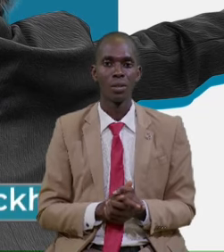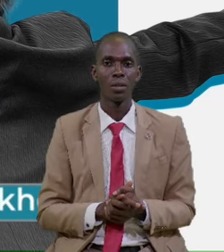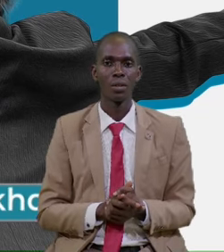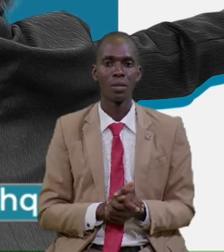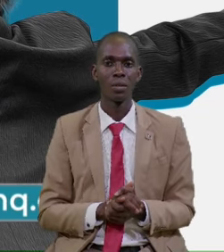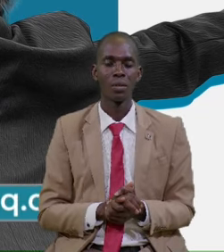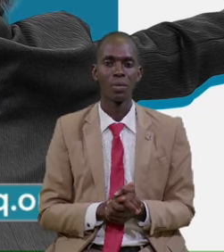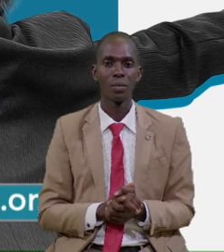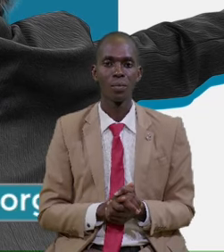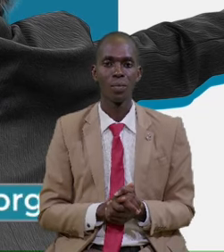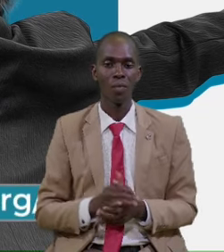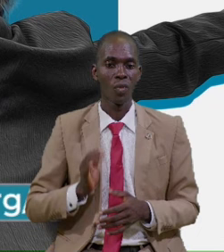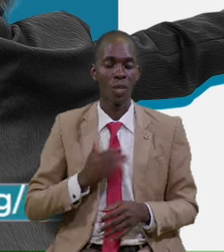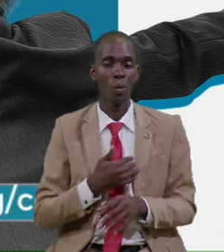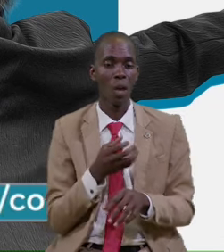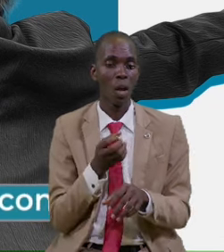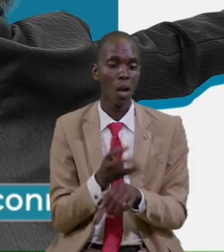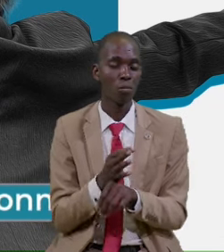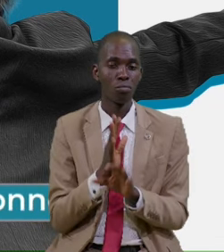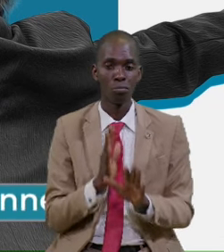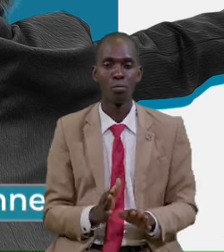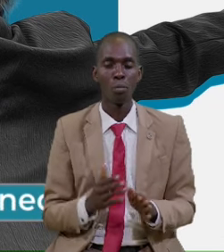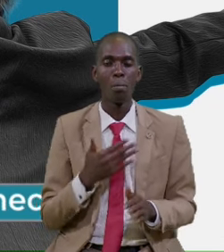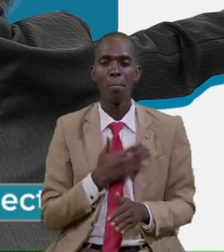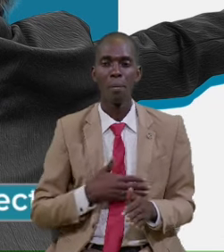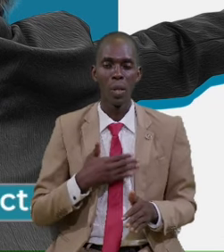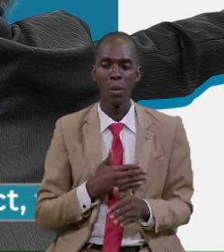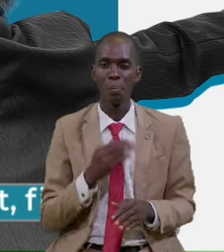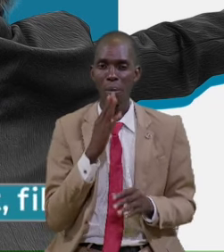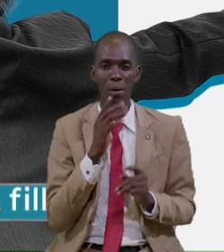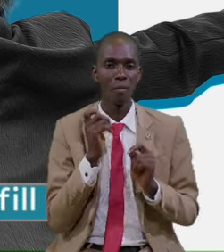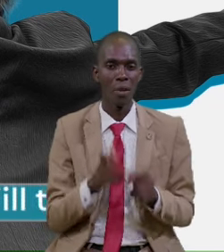Our counselors, please. Be smart at it.